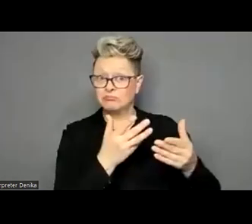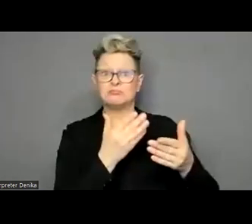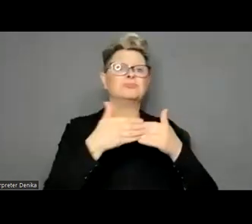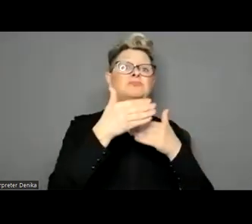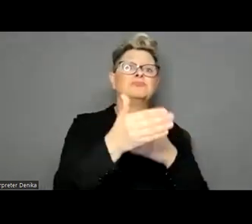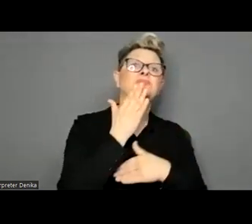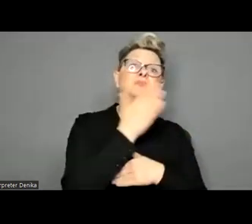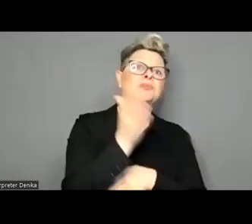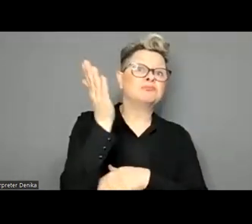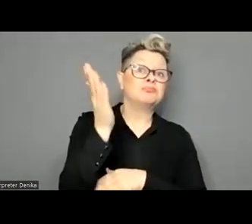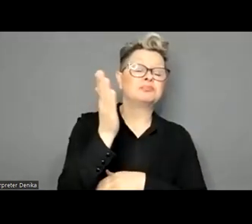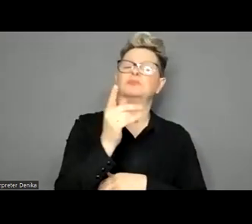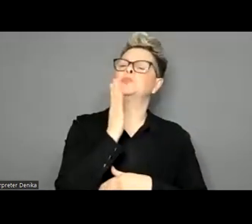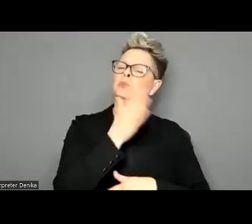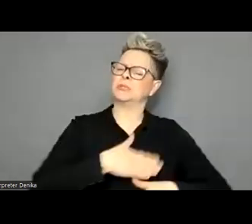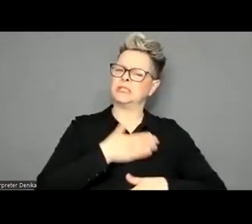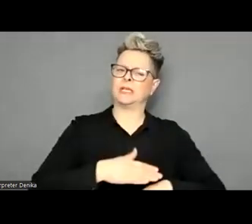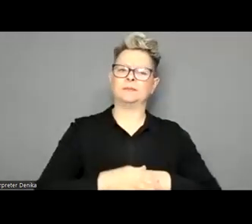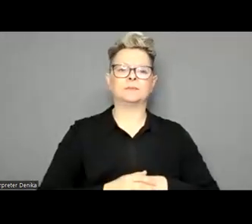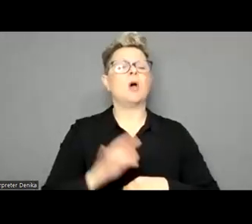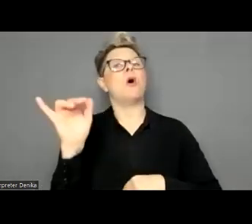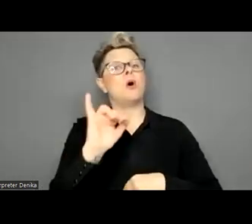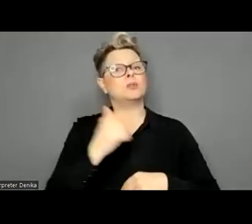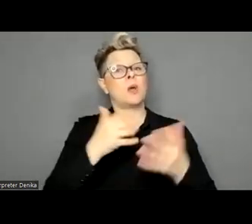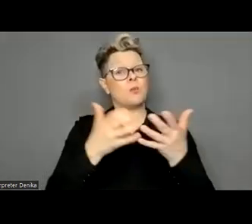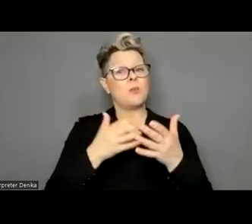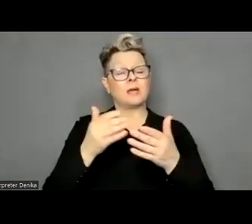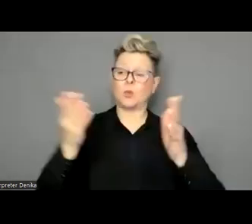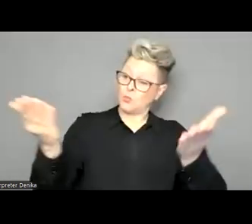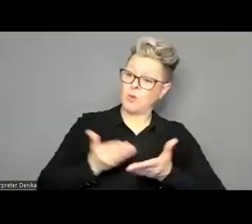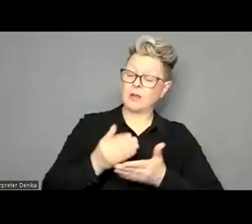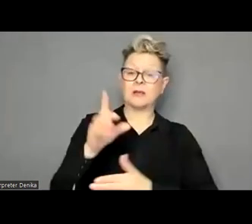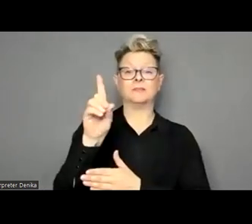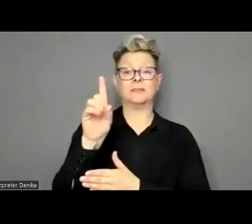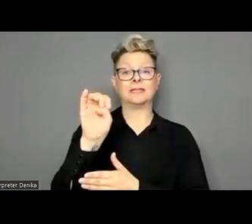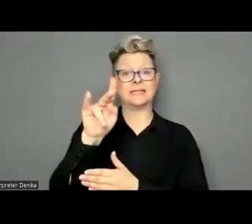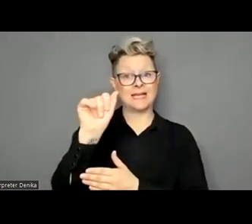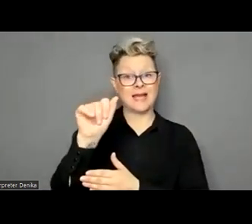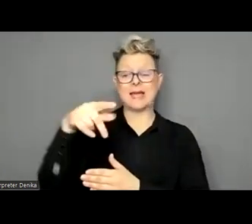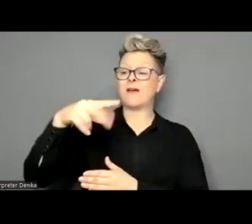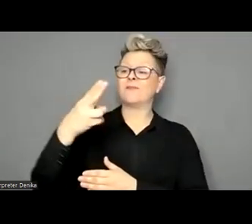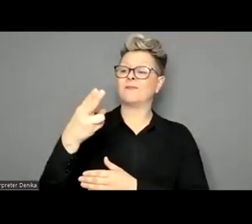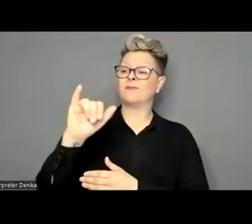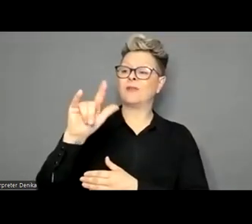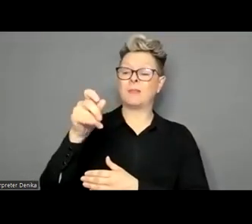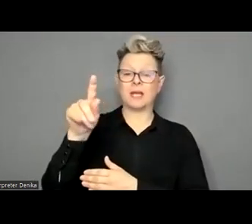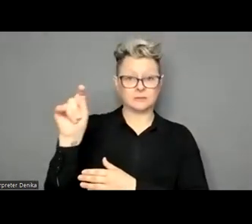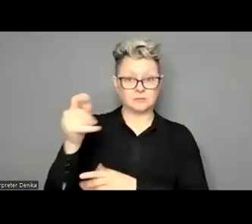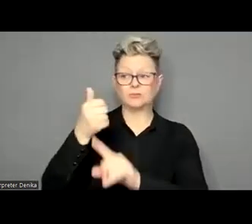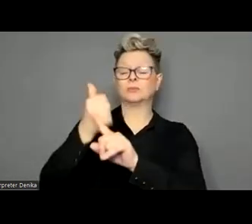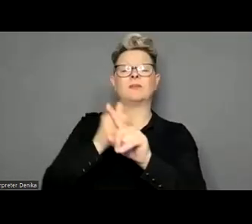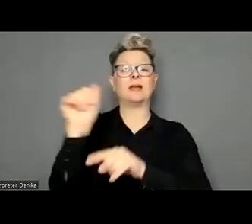And one additional thing, we would like to welcome Danica Philpott. She is our ASL interpreter for this